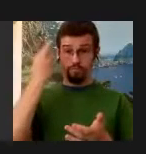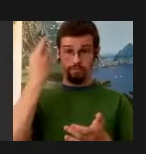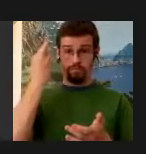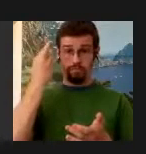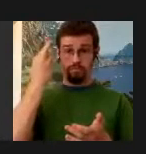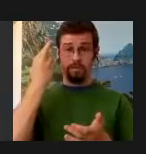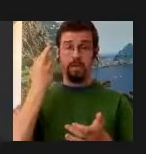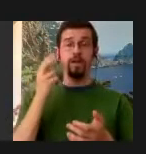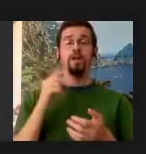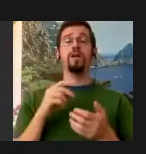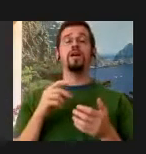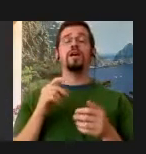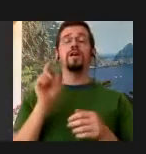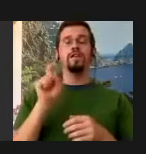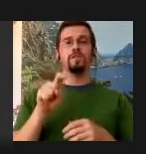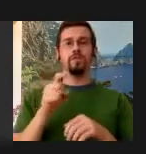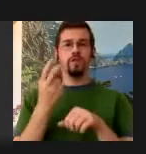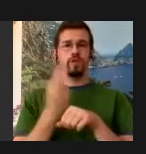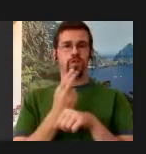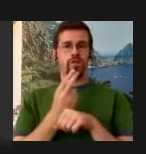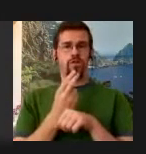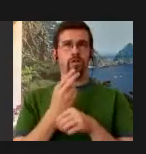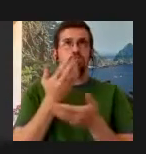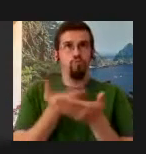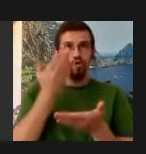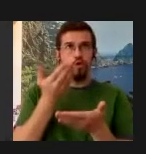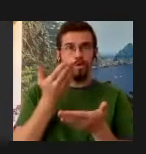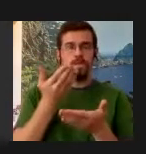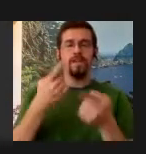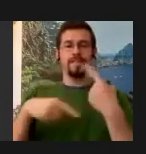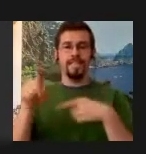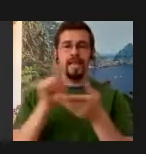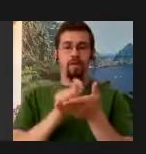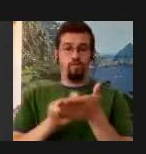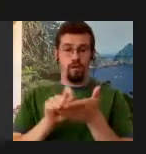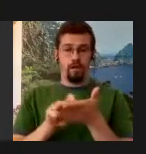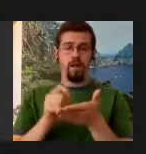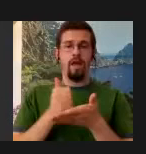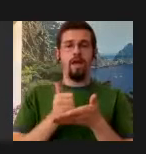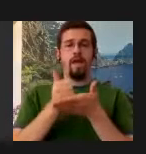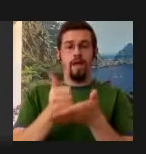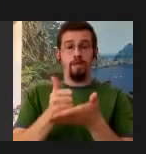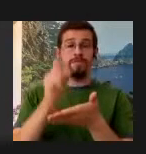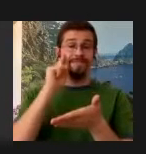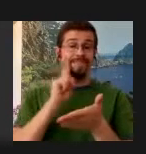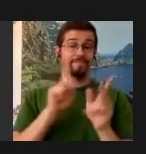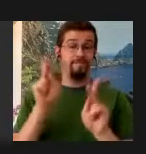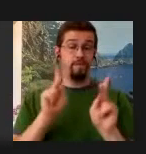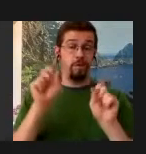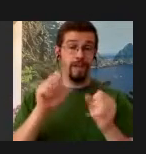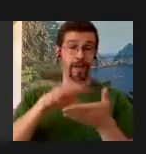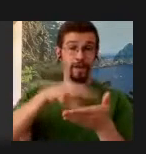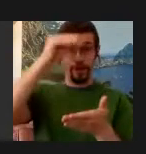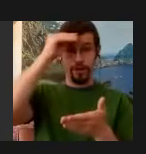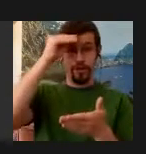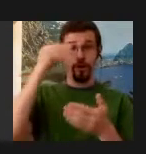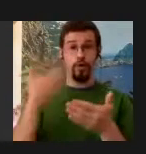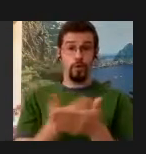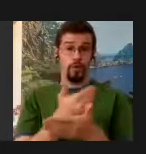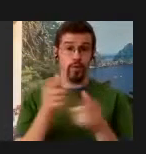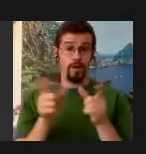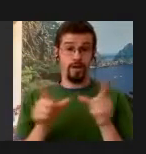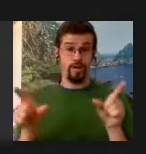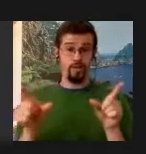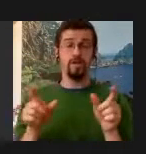that sign writing helps deaf people learn new languages, because that was